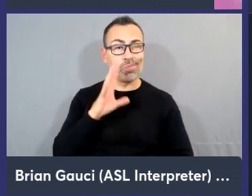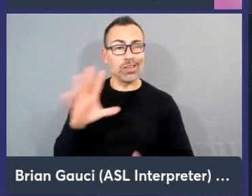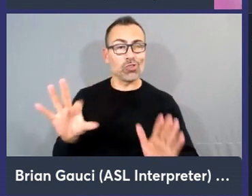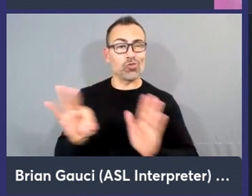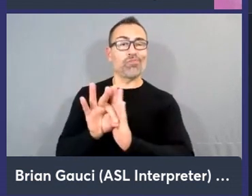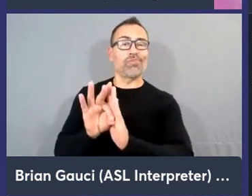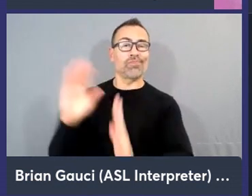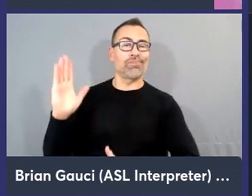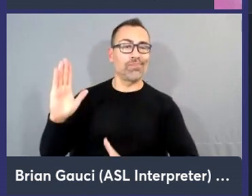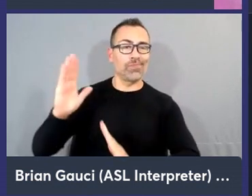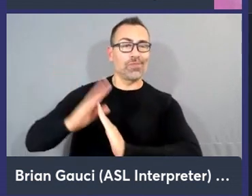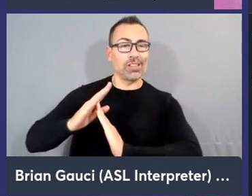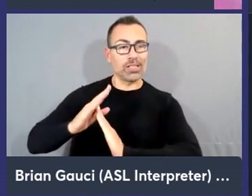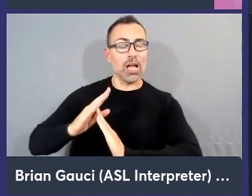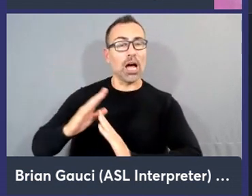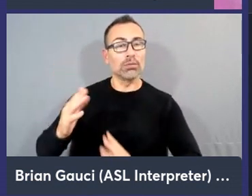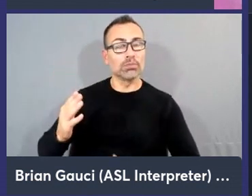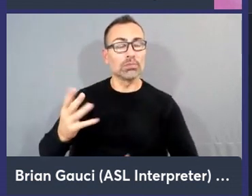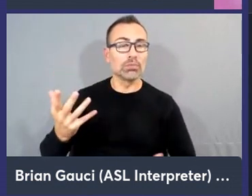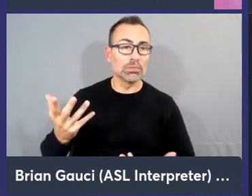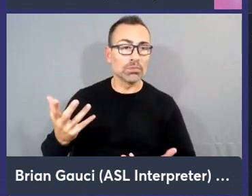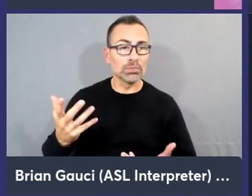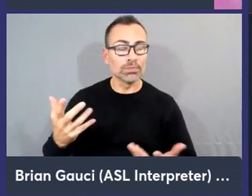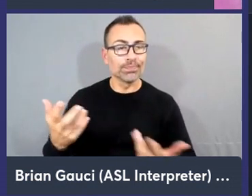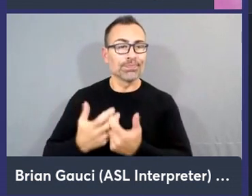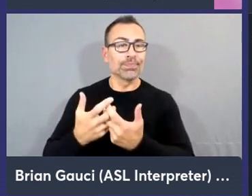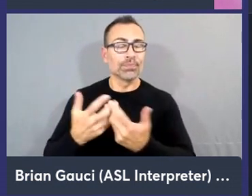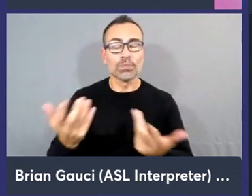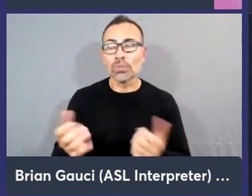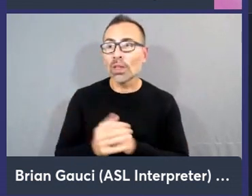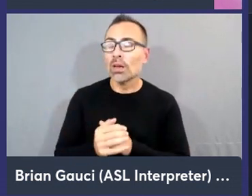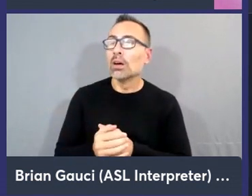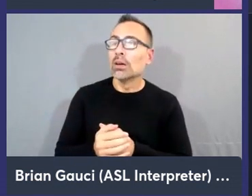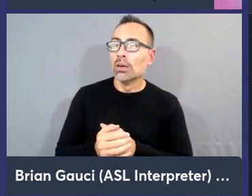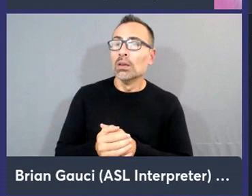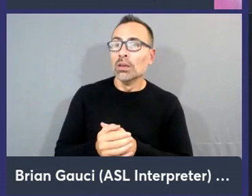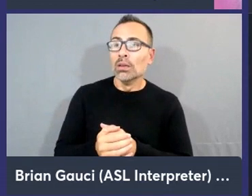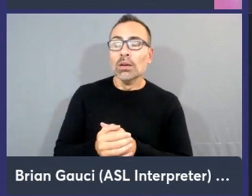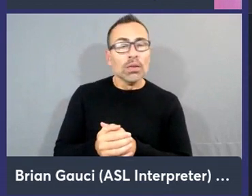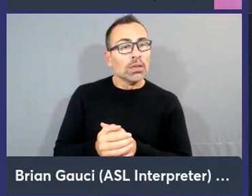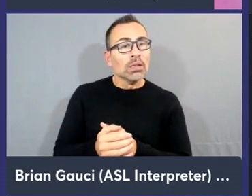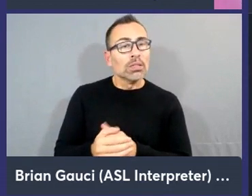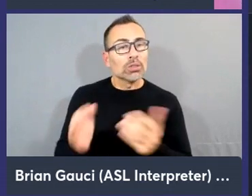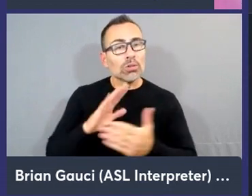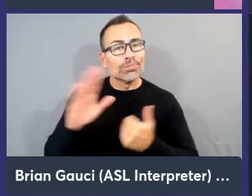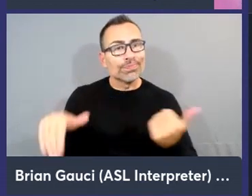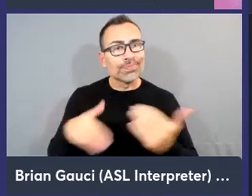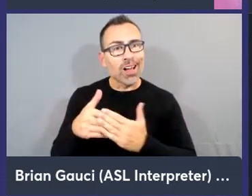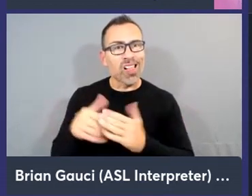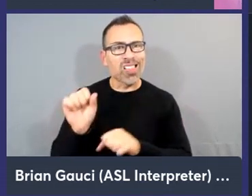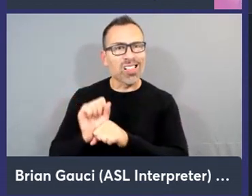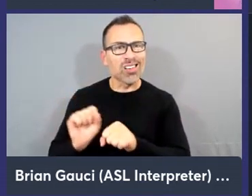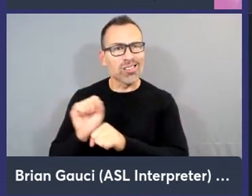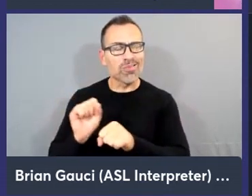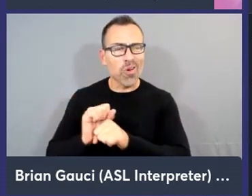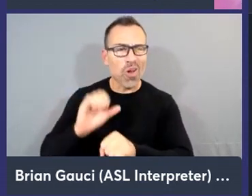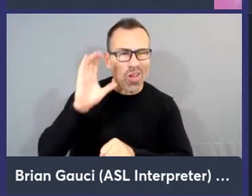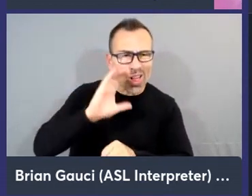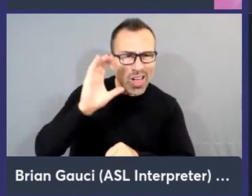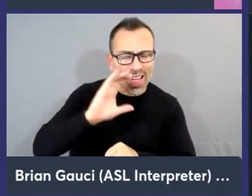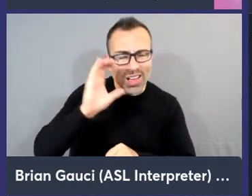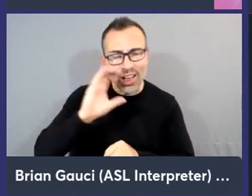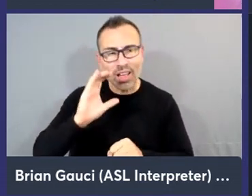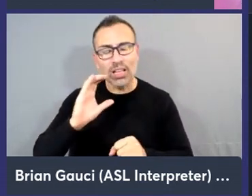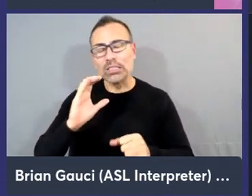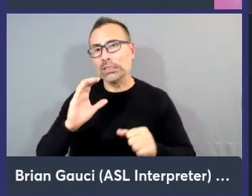best version of your model. So essentially, all that heavy lifting, orchestration of spinning